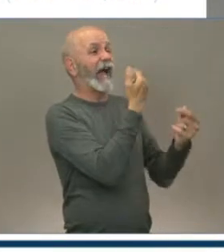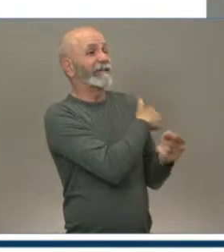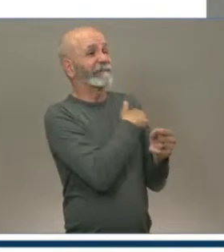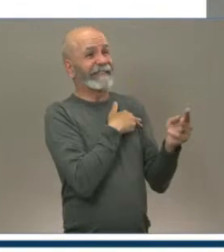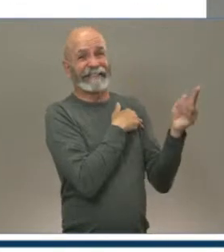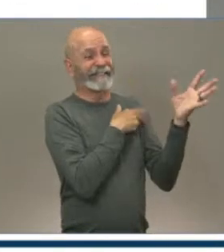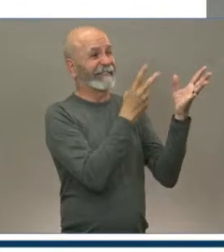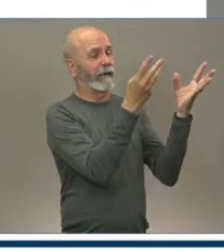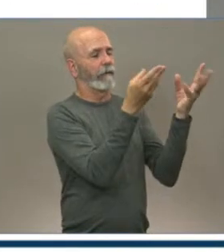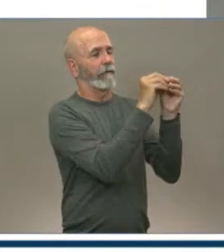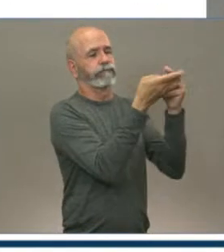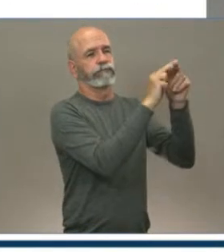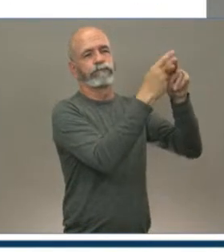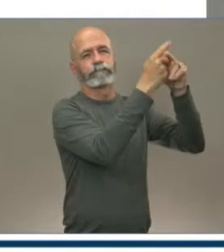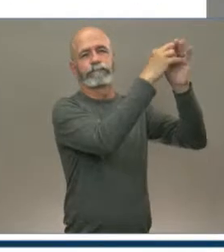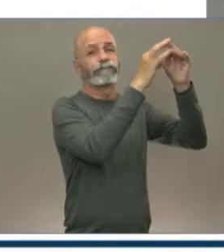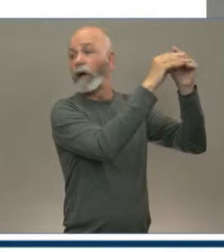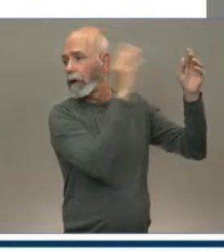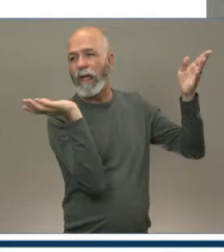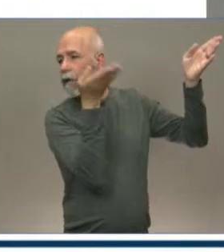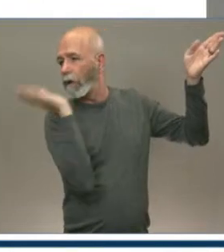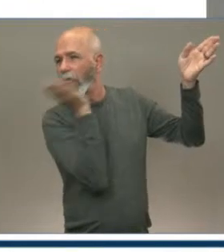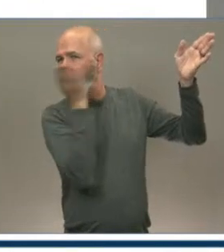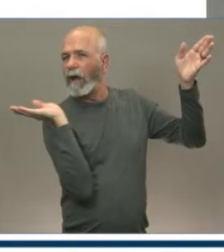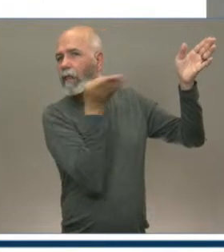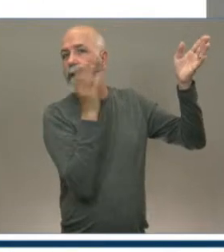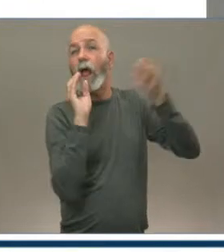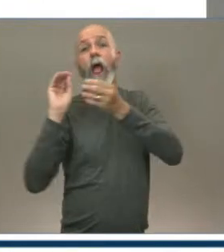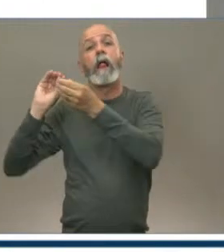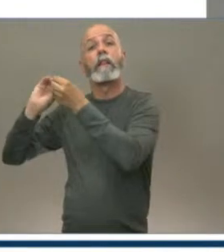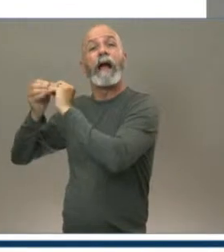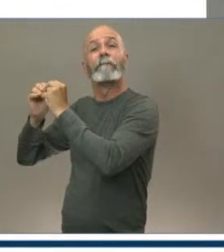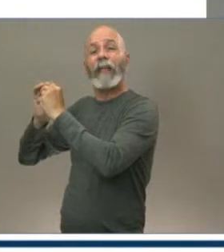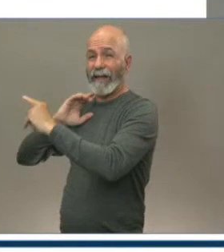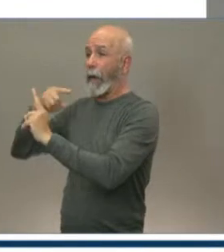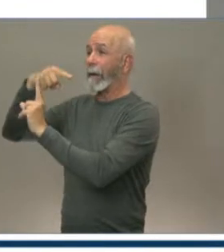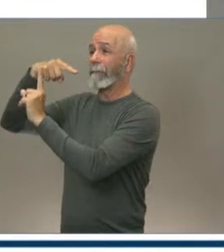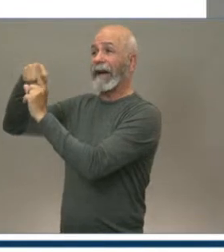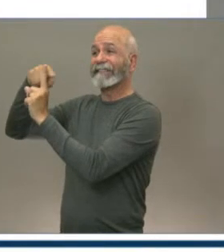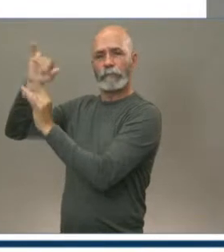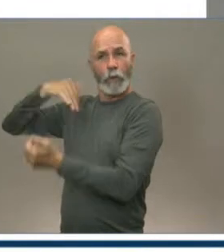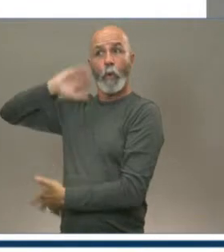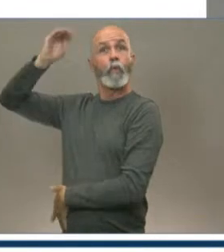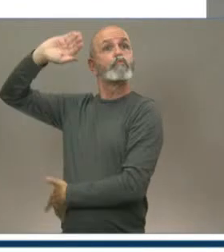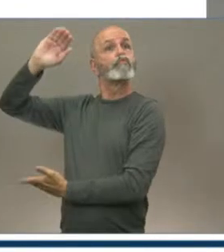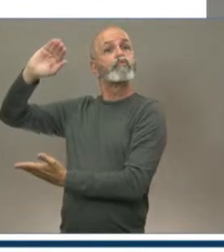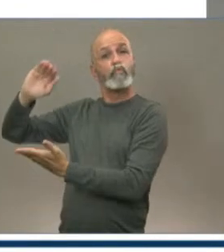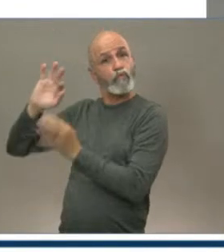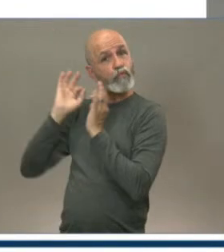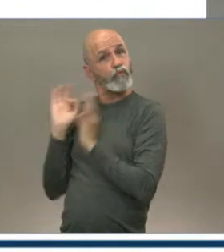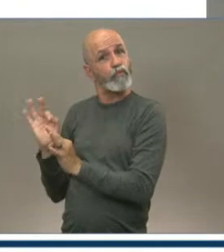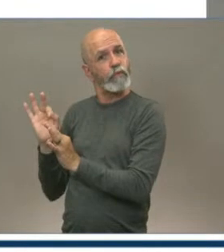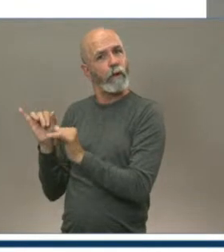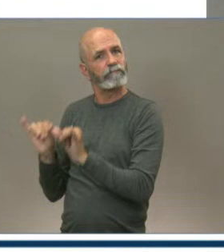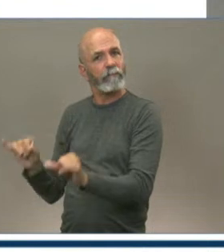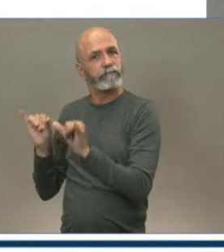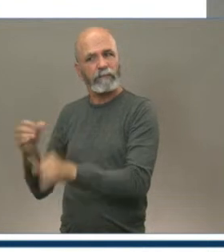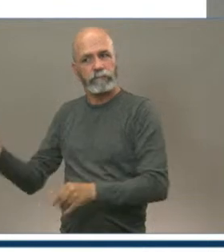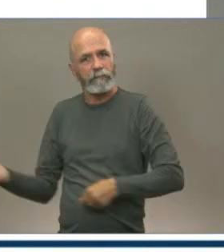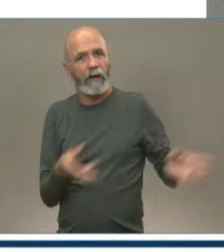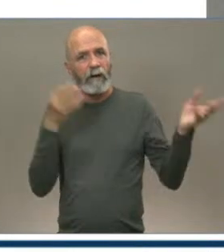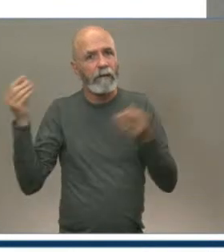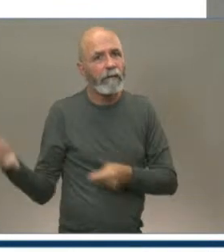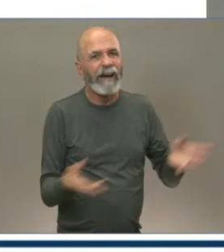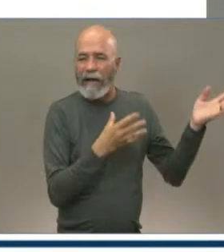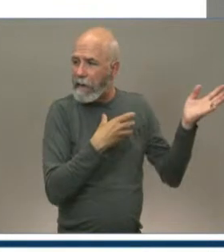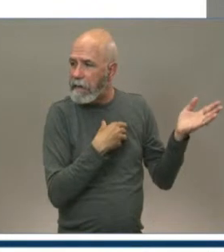while new cases are declining. There is still a lot of virus activity around Nova Scotia,